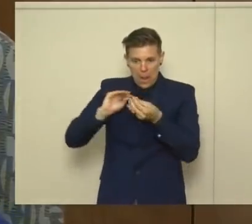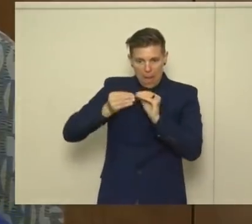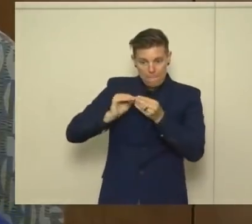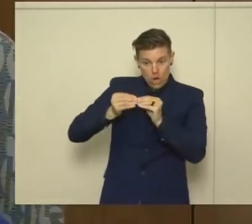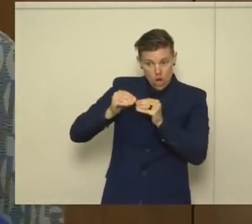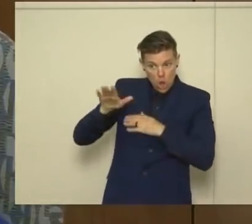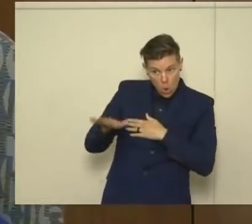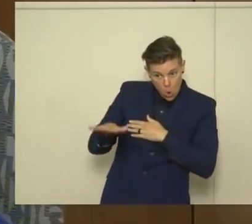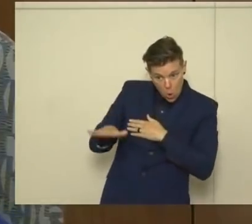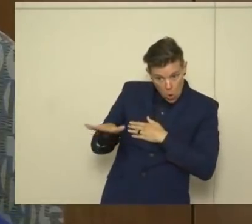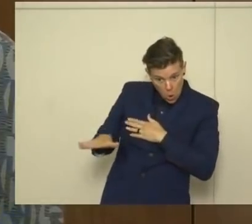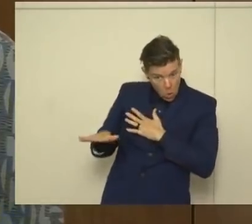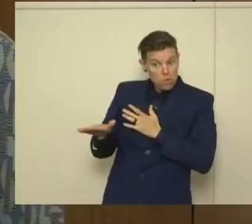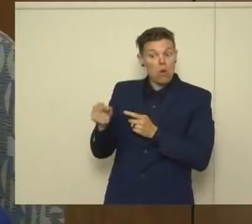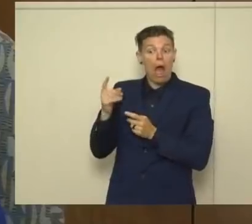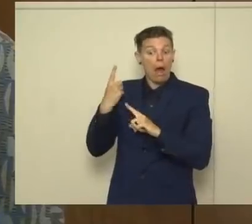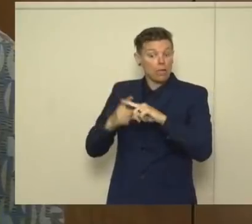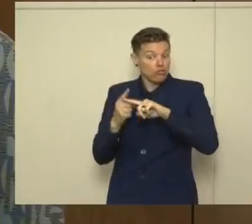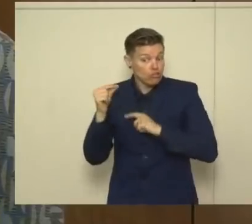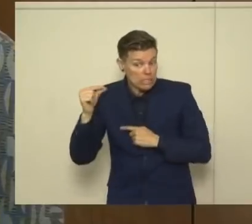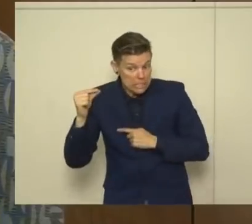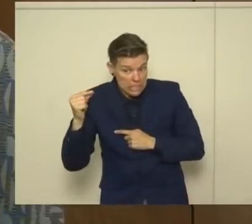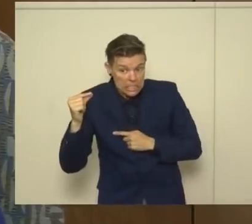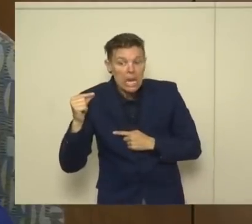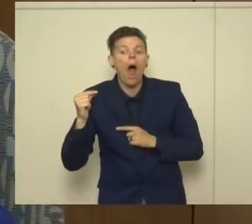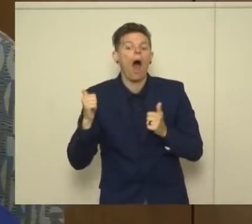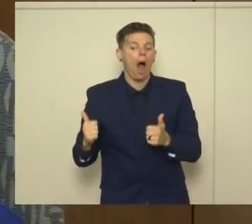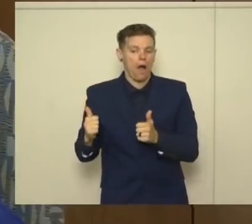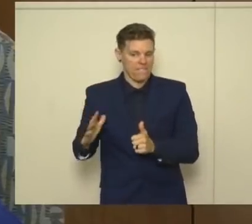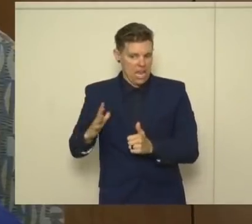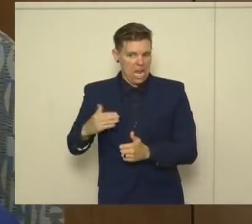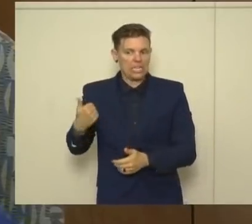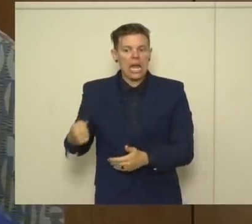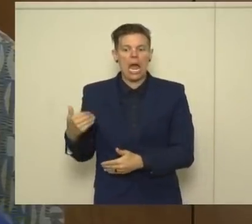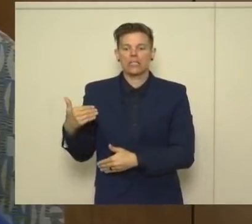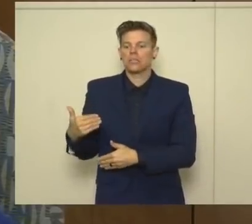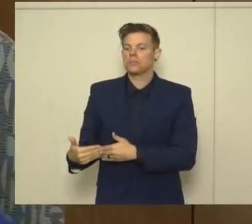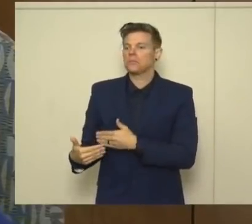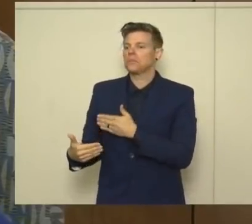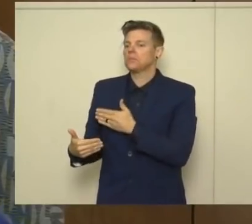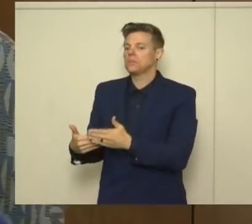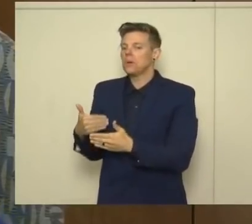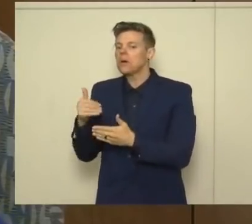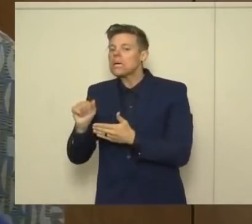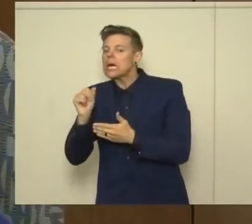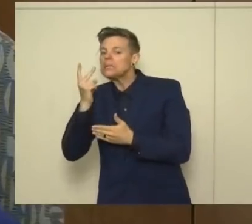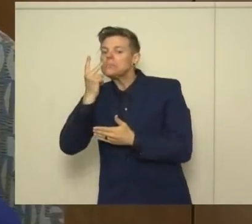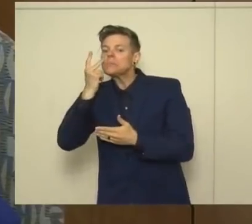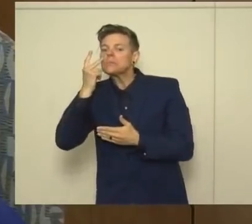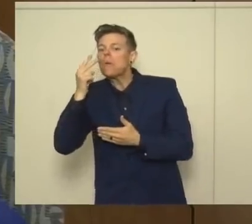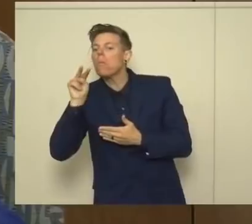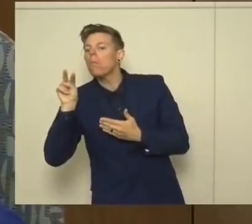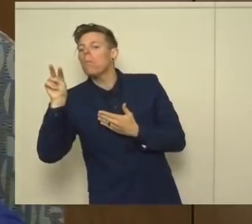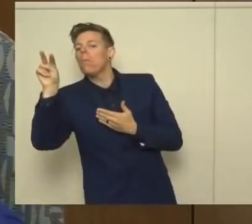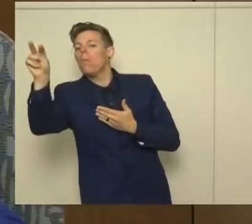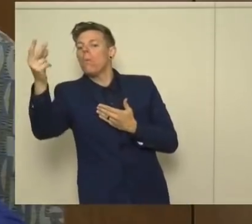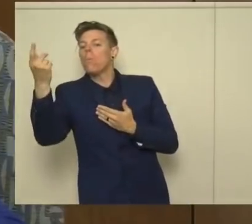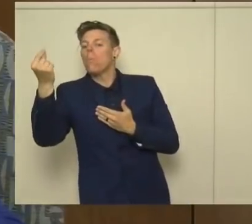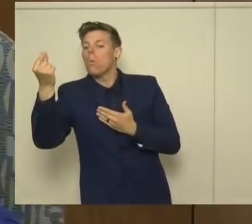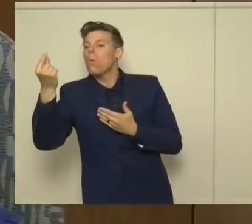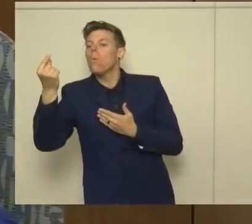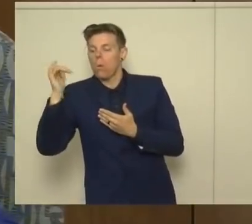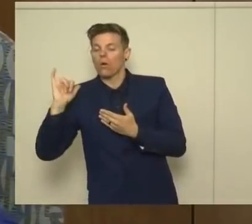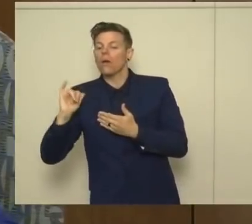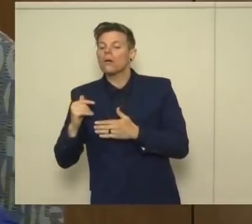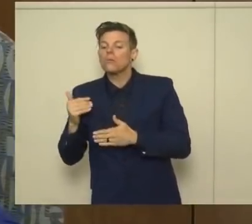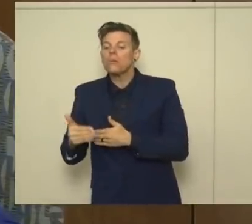same prevalence of the virus. We can predict out with some degree of certainty that we'll have less